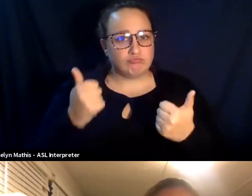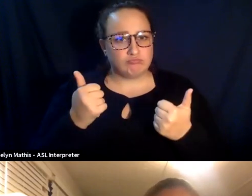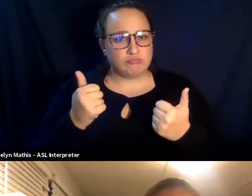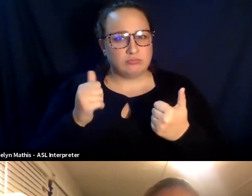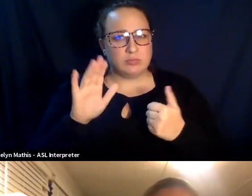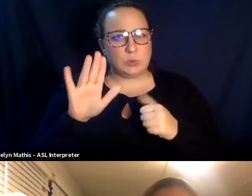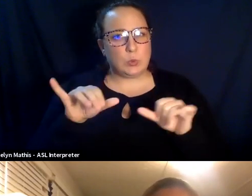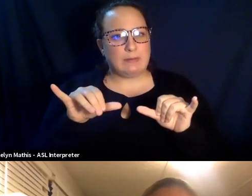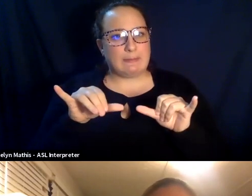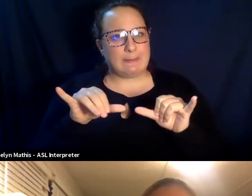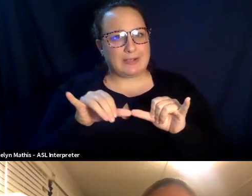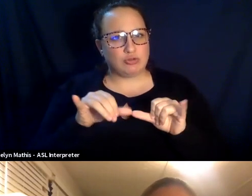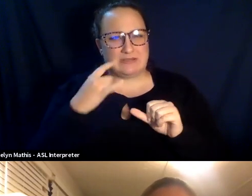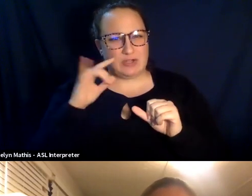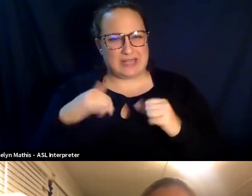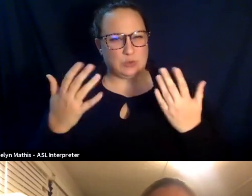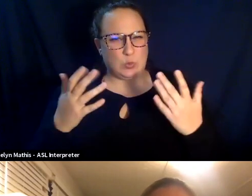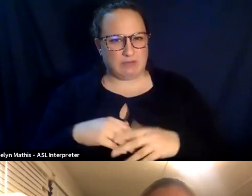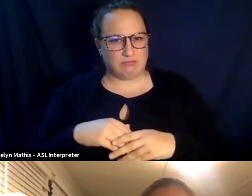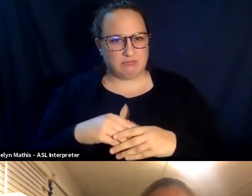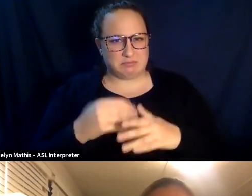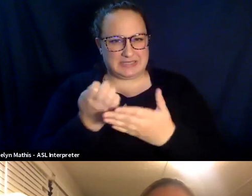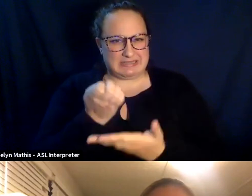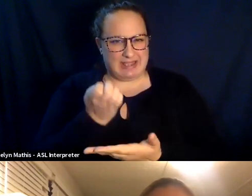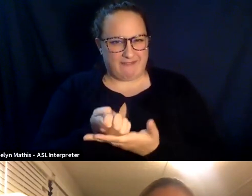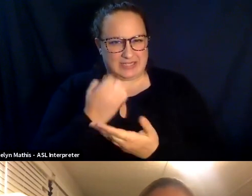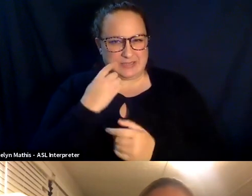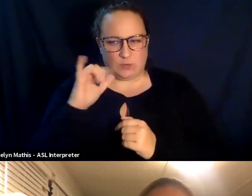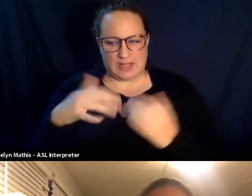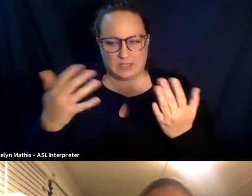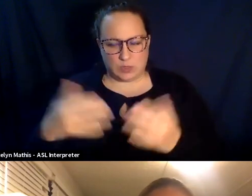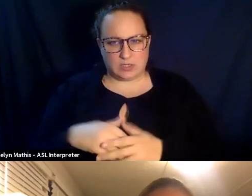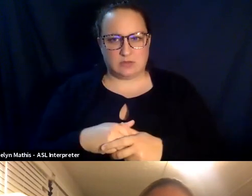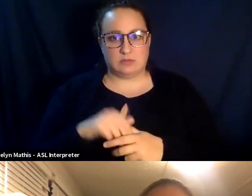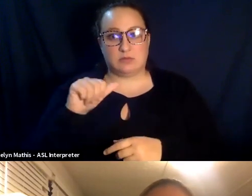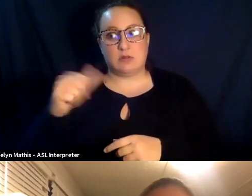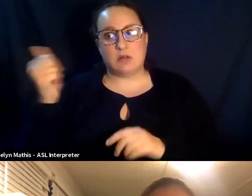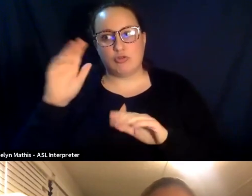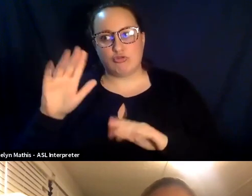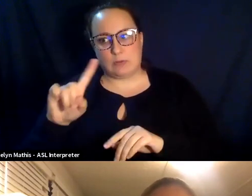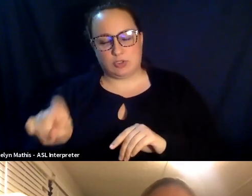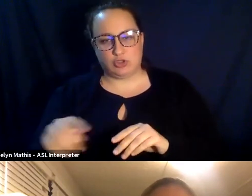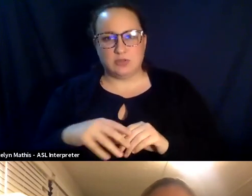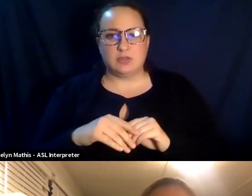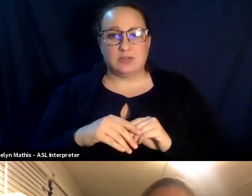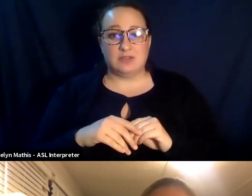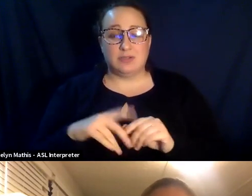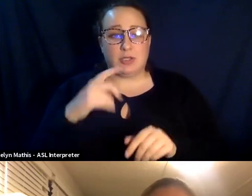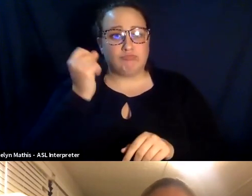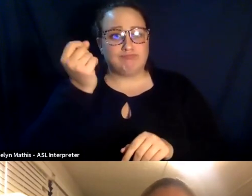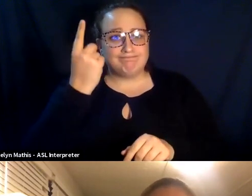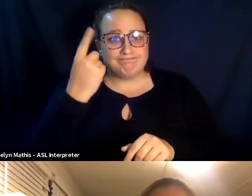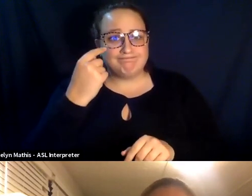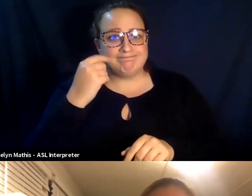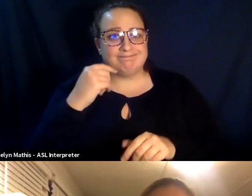that? What's the evidence for that? That's another great question. I hear that you have it under control.